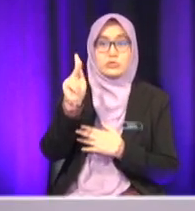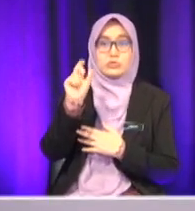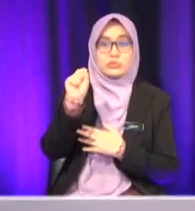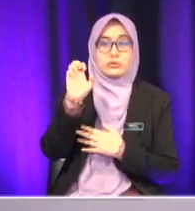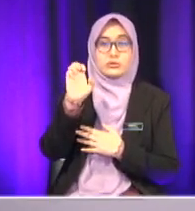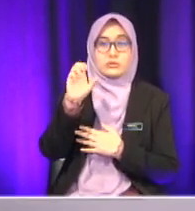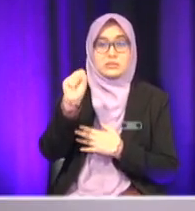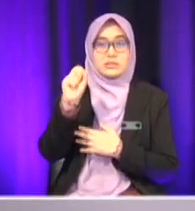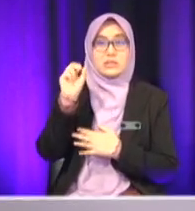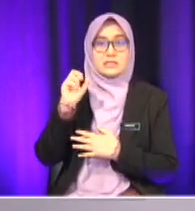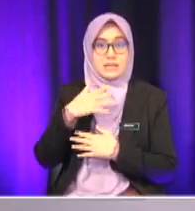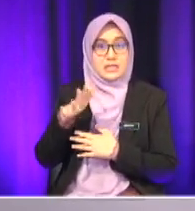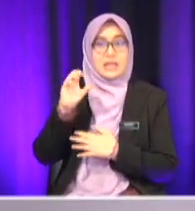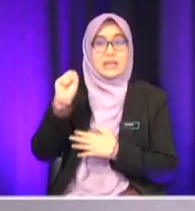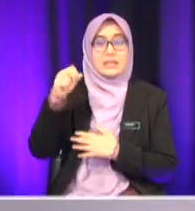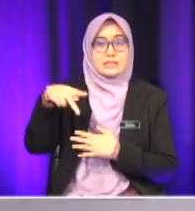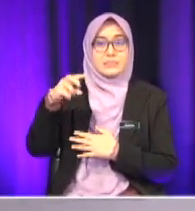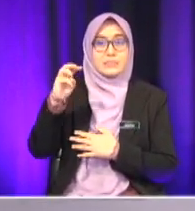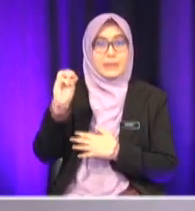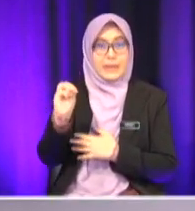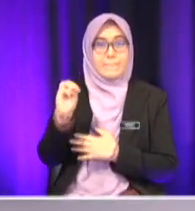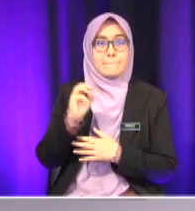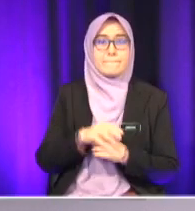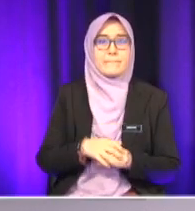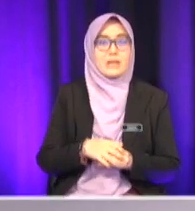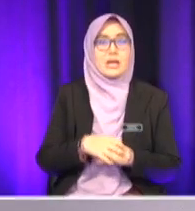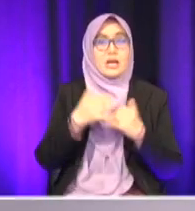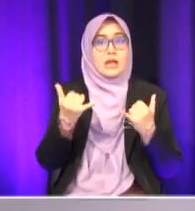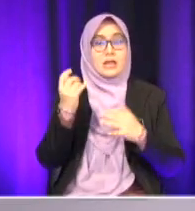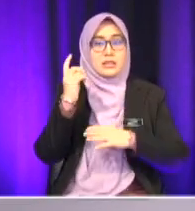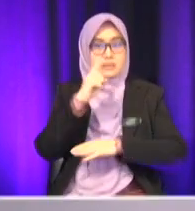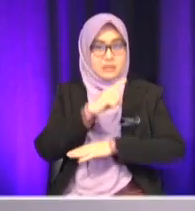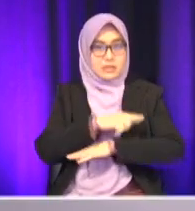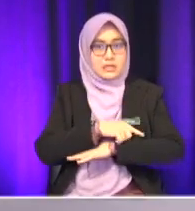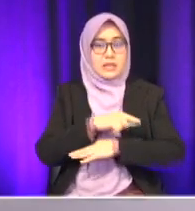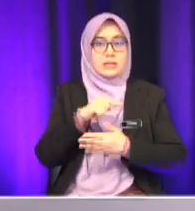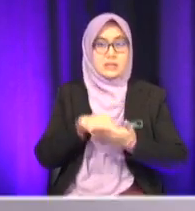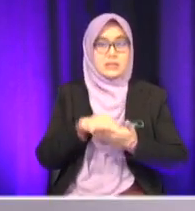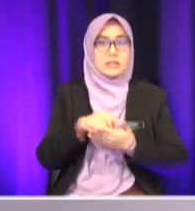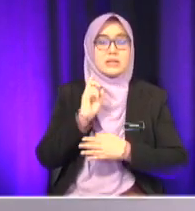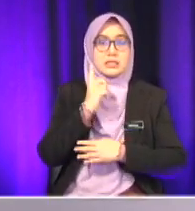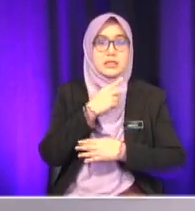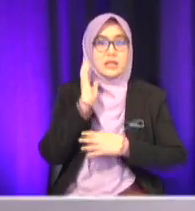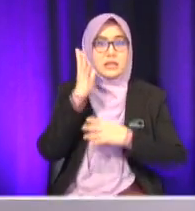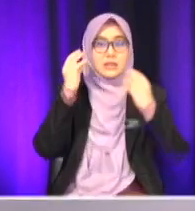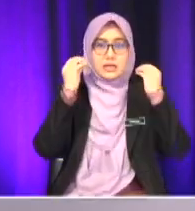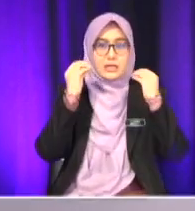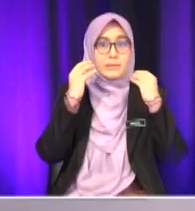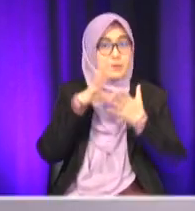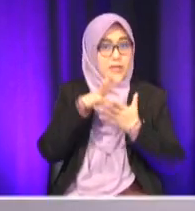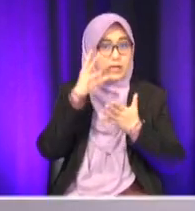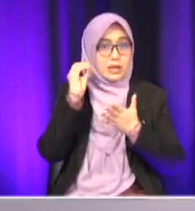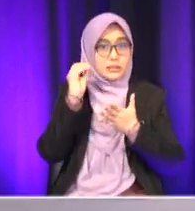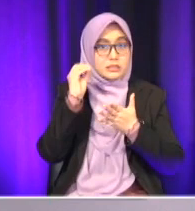today, our subject is English, where we are focusing on paper 1. So the teacher for today will be going through some